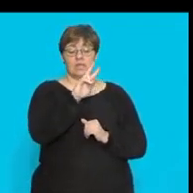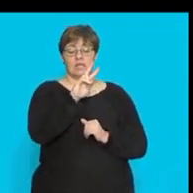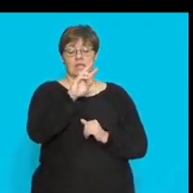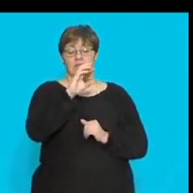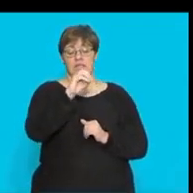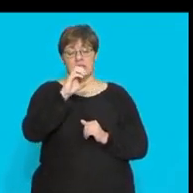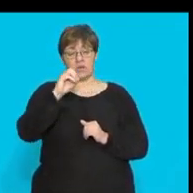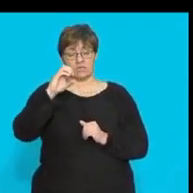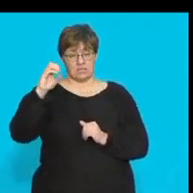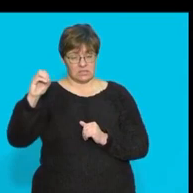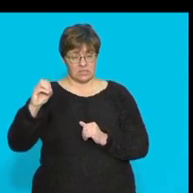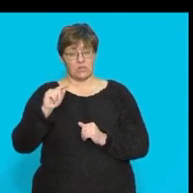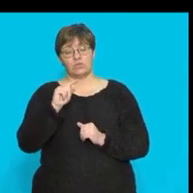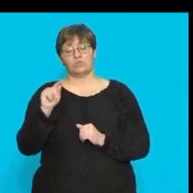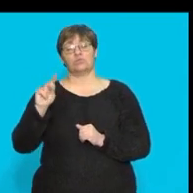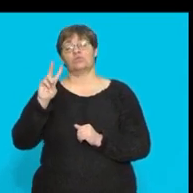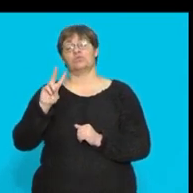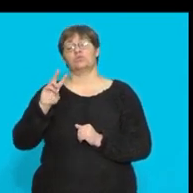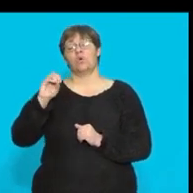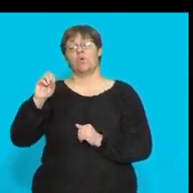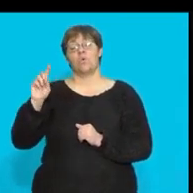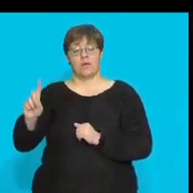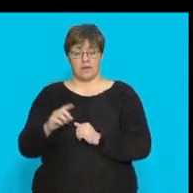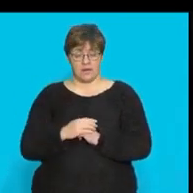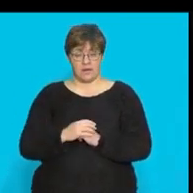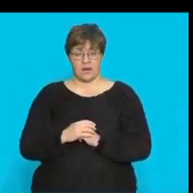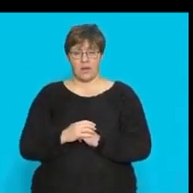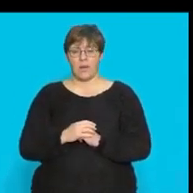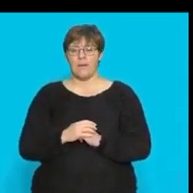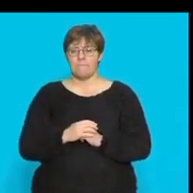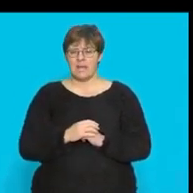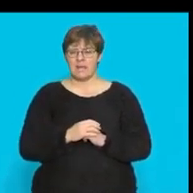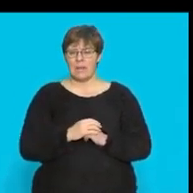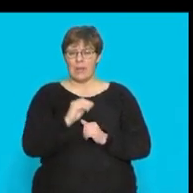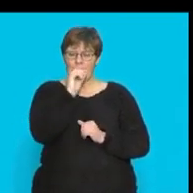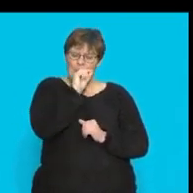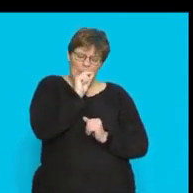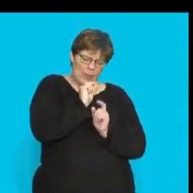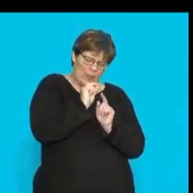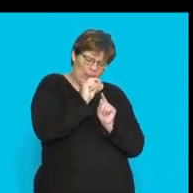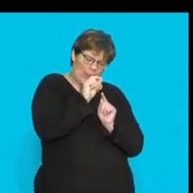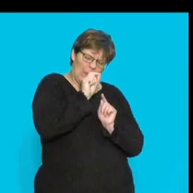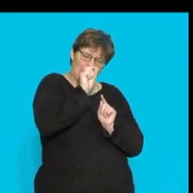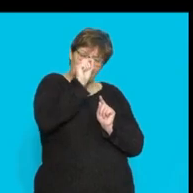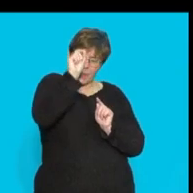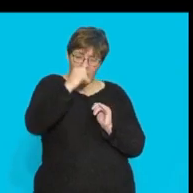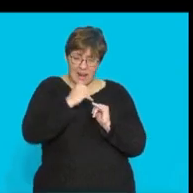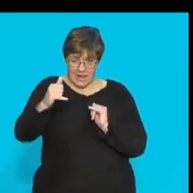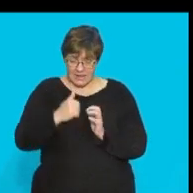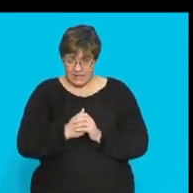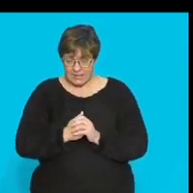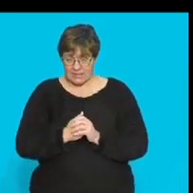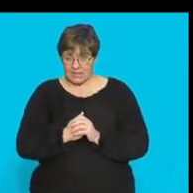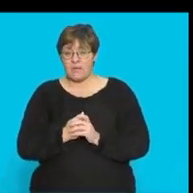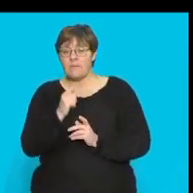2000, 2001, small little dotted lines, right? We're going to the month